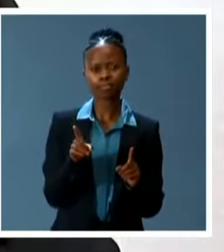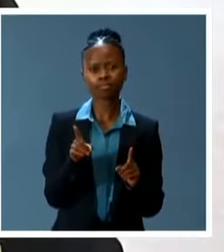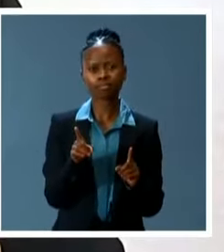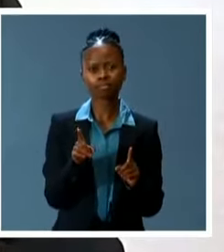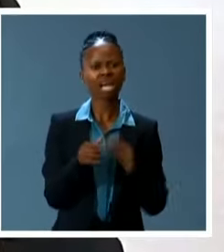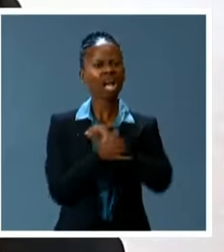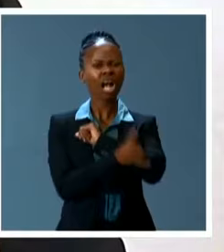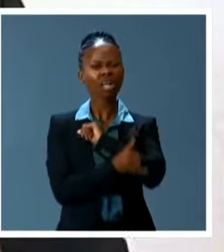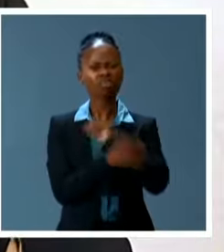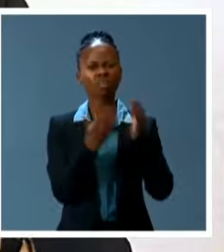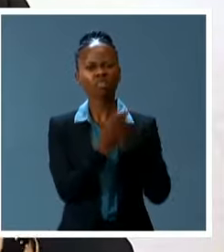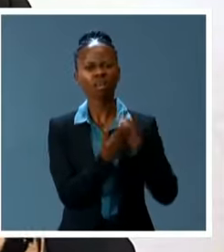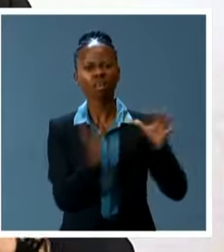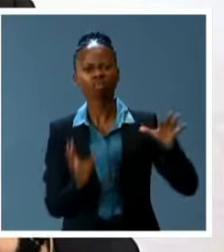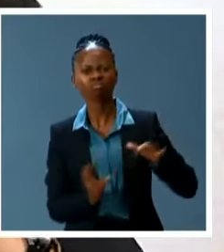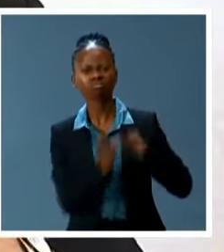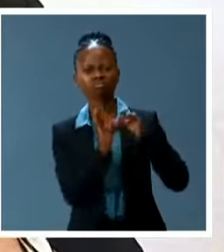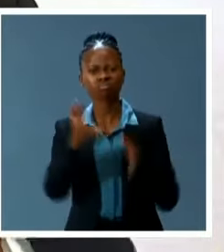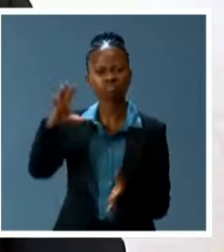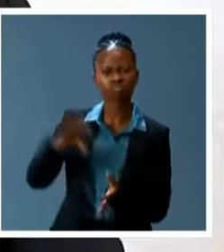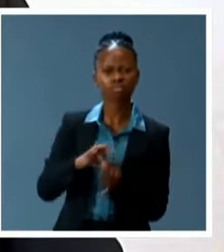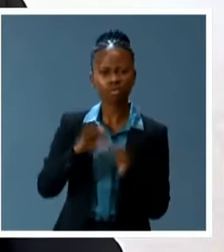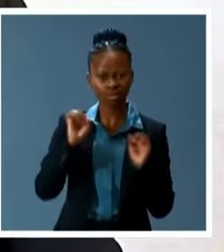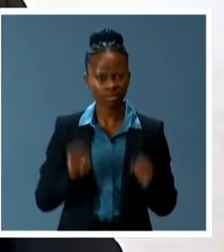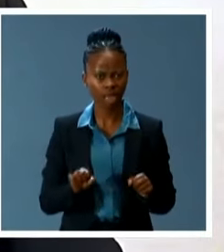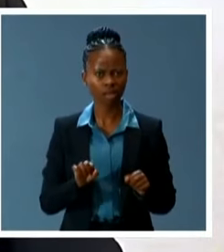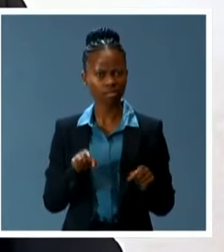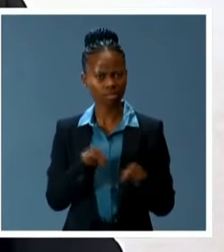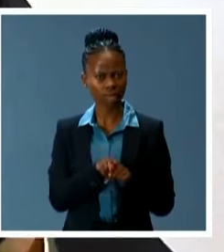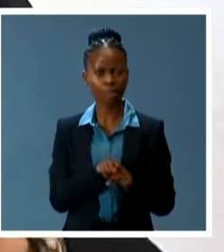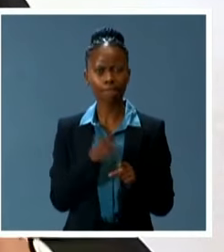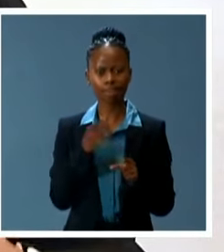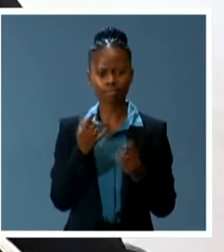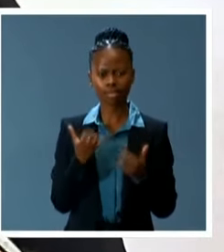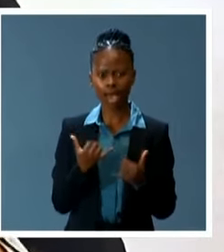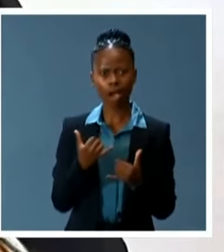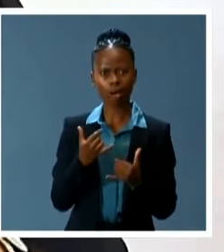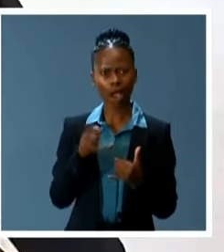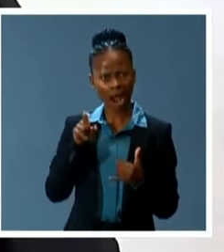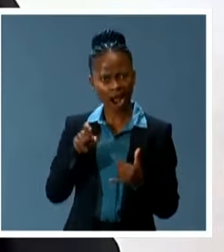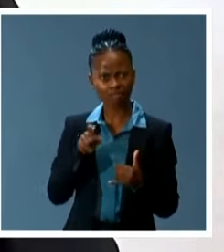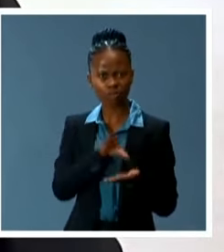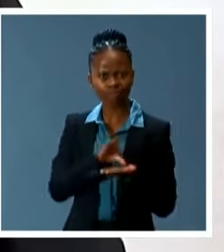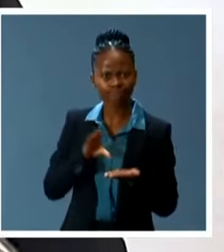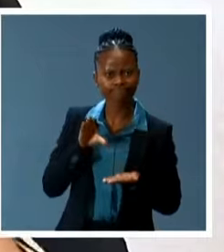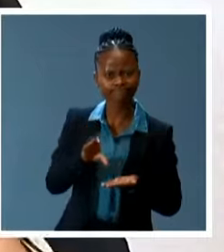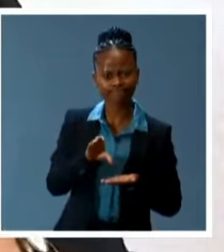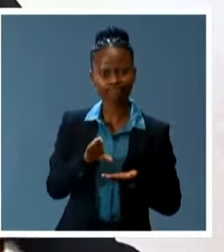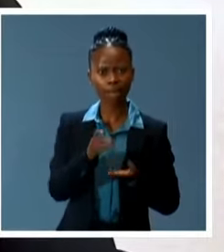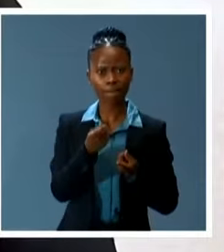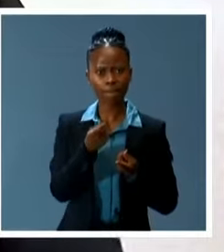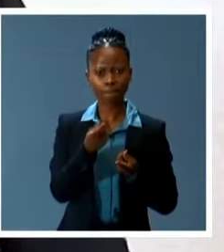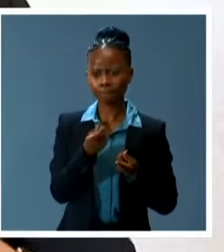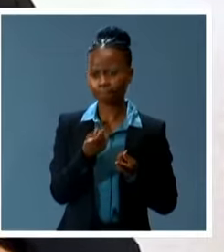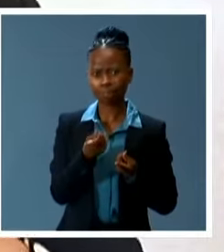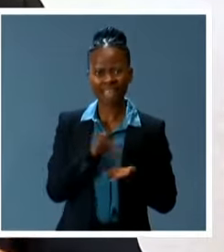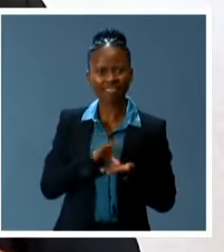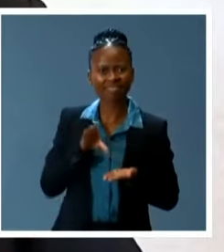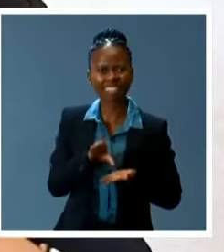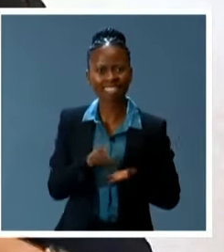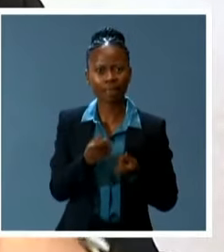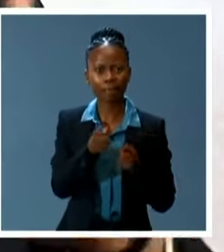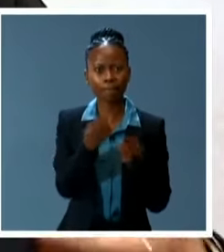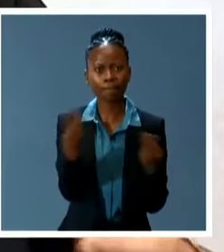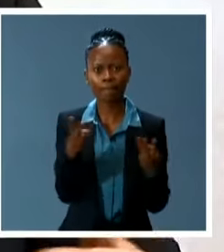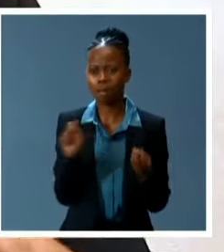countries. We need to invest massively in bringing the internet to everybody. We need to invest massively in building capacity in state